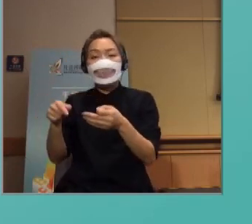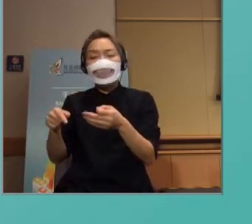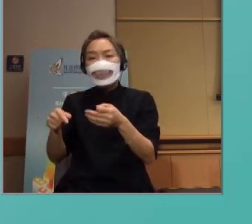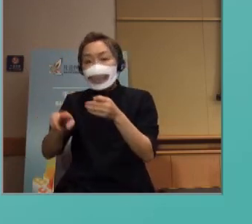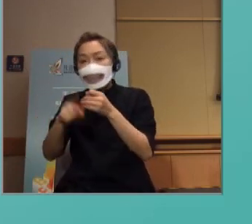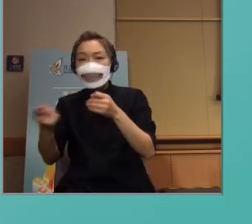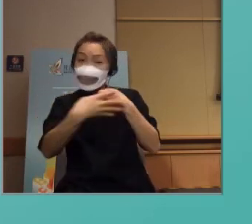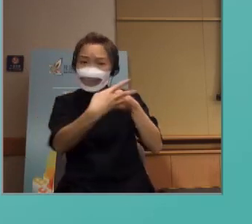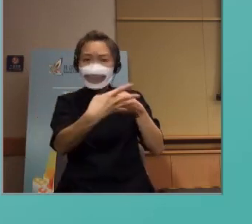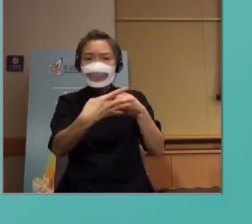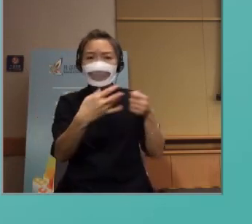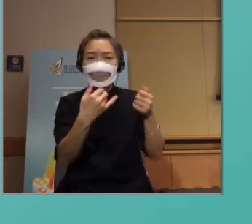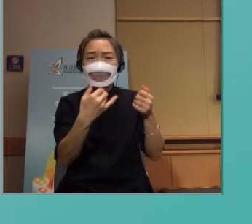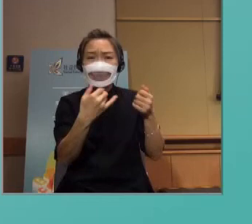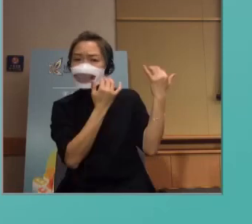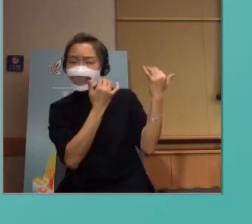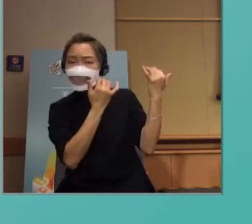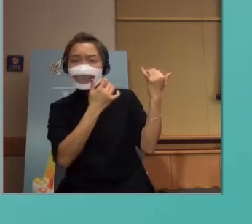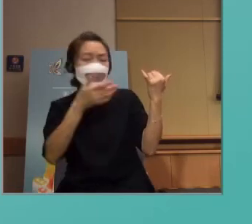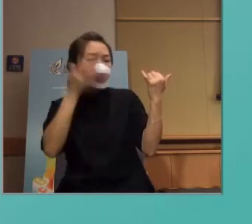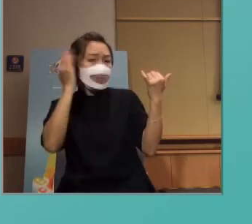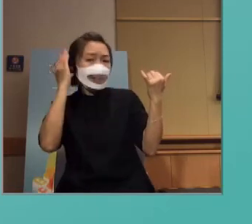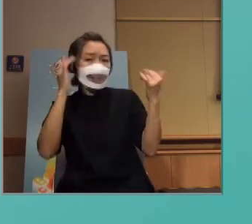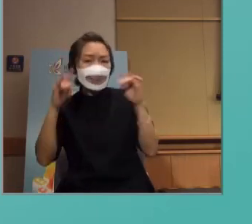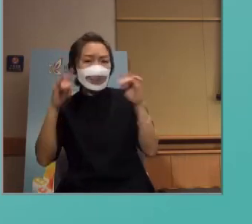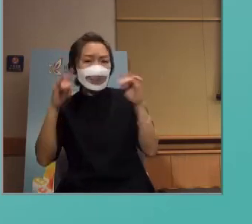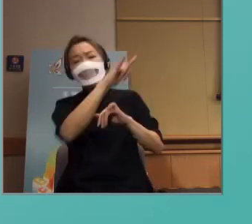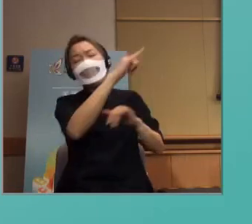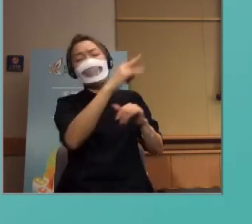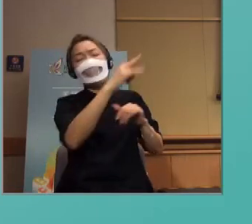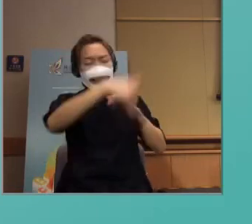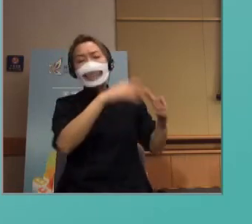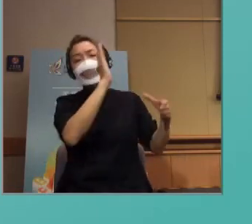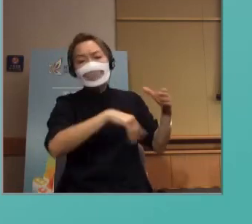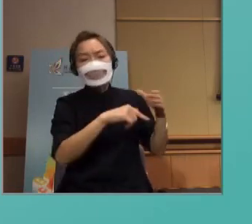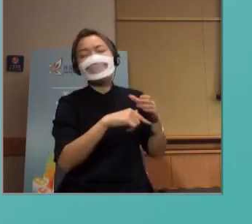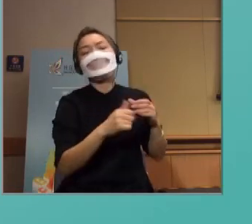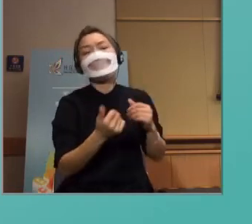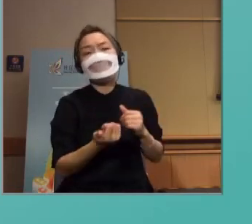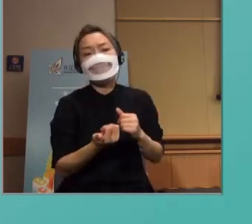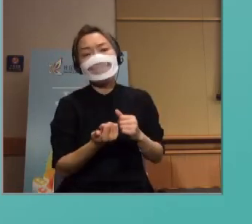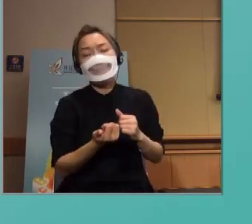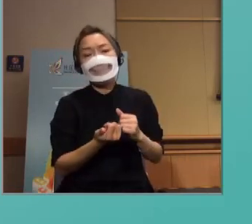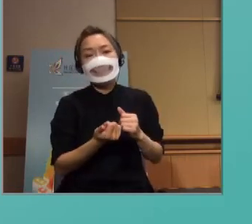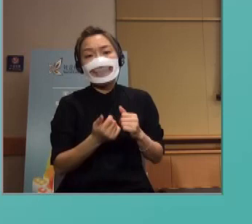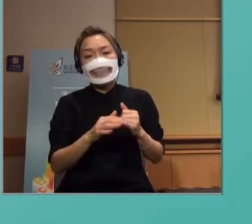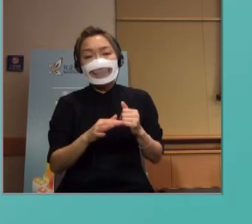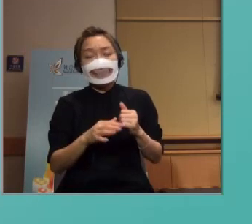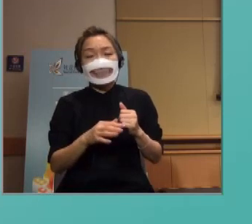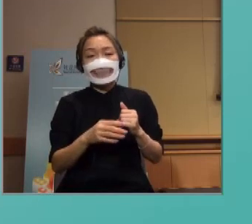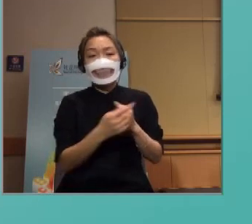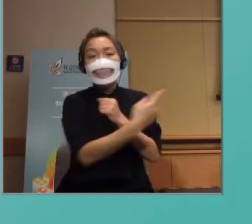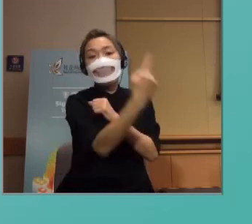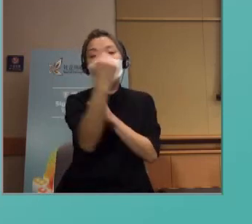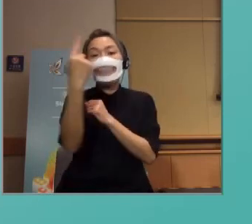his blessing and regards to all of you. So we're going to have each one of them to speak around 8 to 10 minutes, and we'll